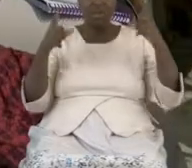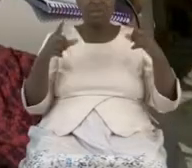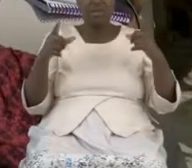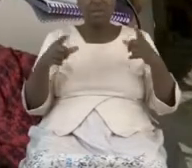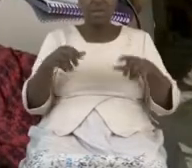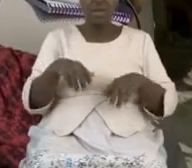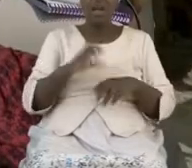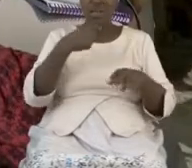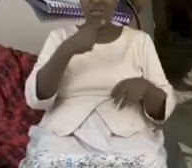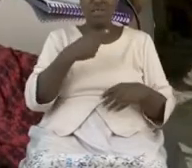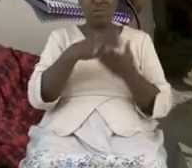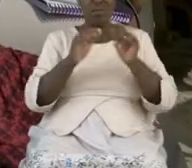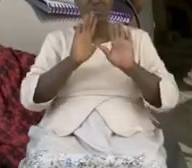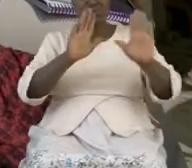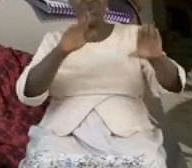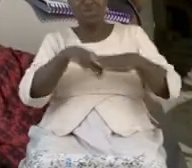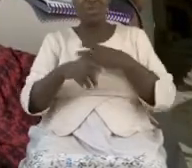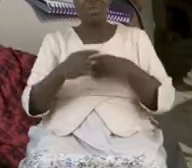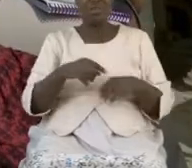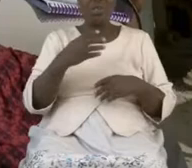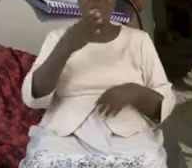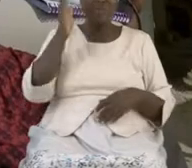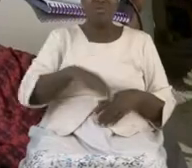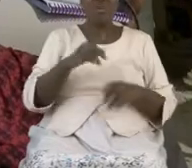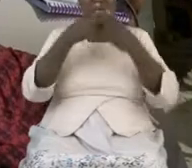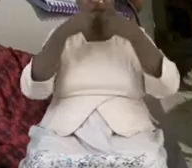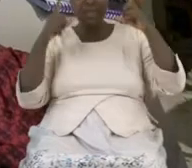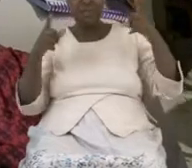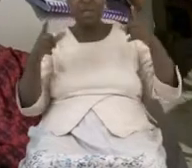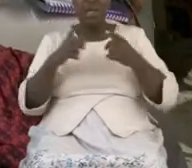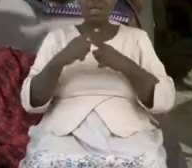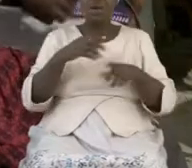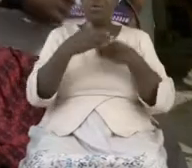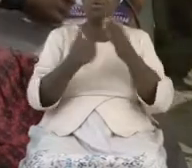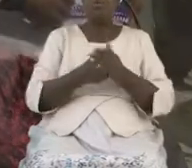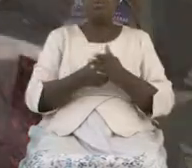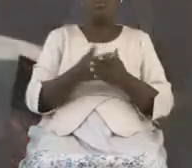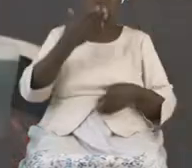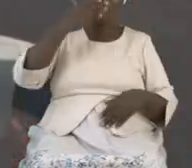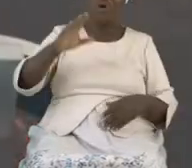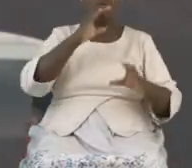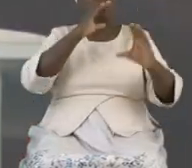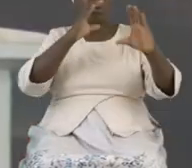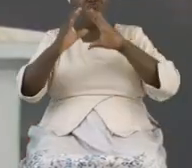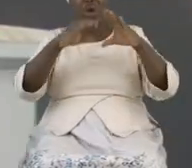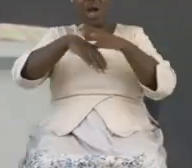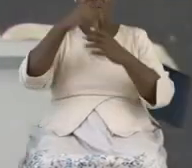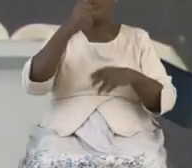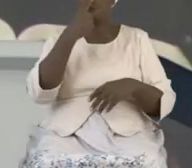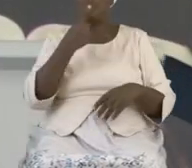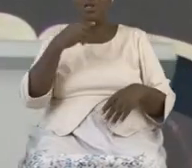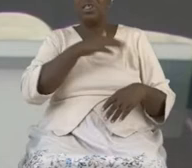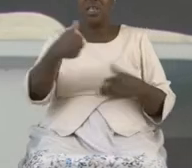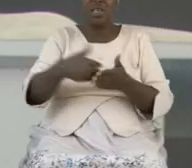And filthy communication out of your mouth. A new life. a